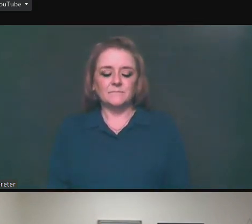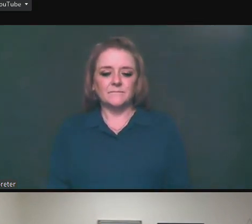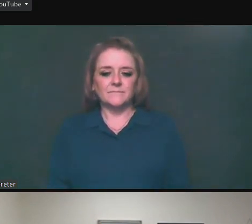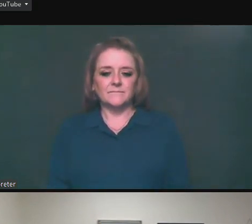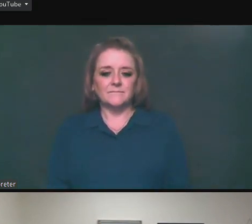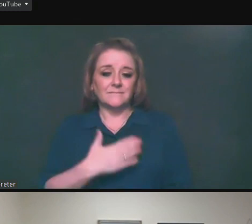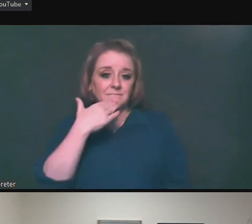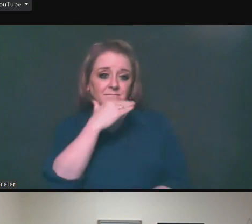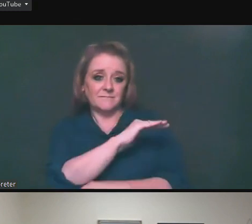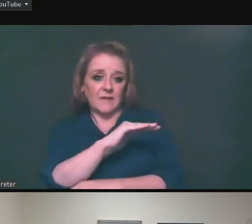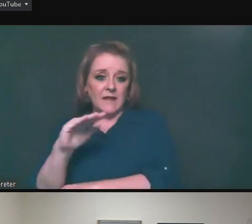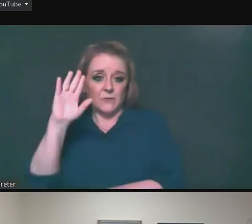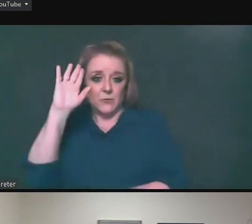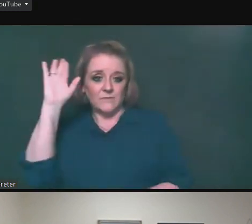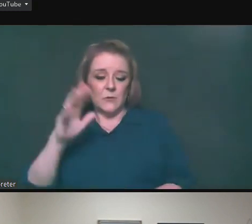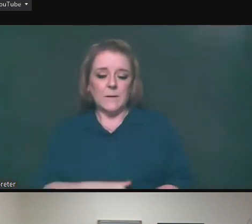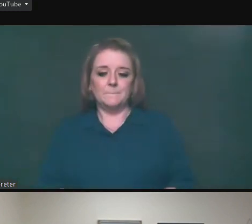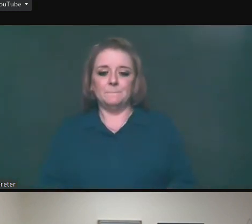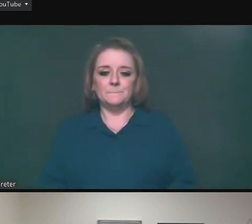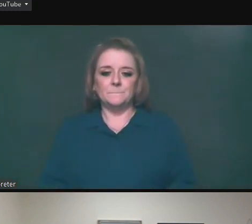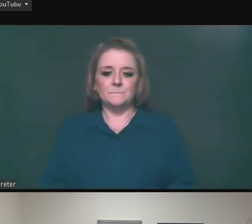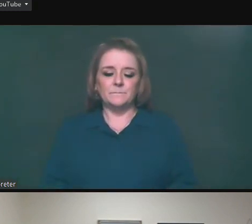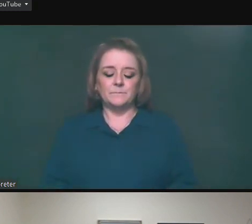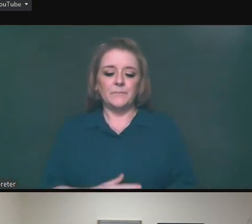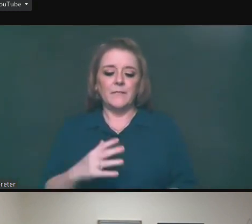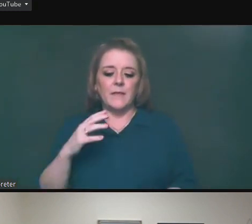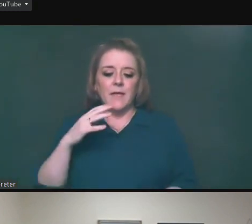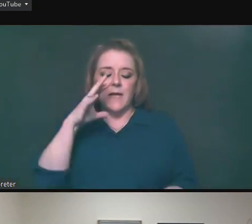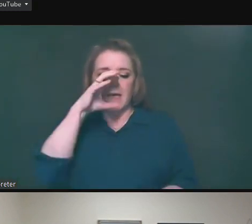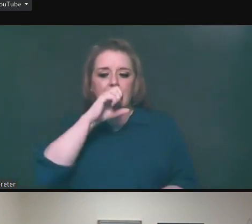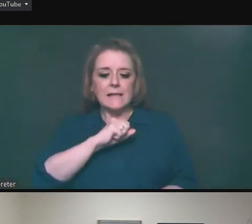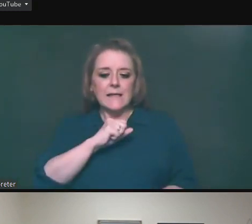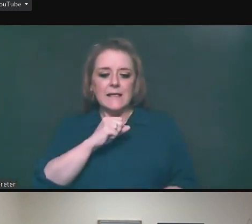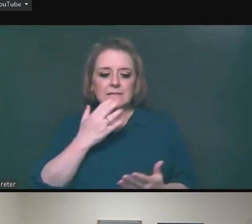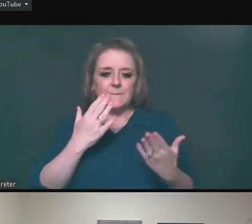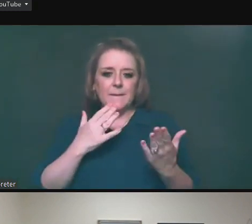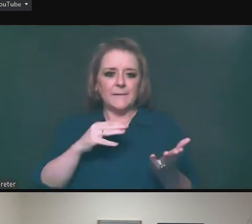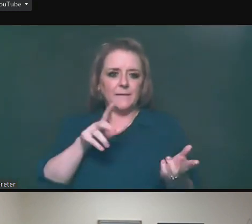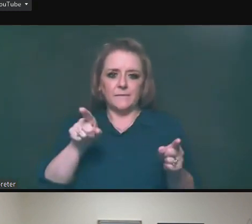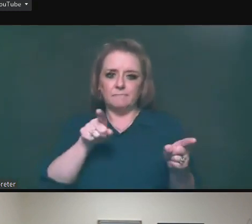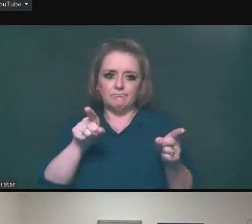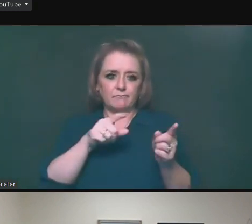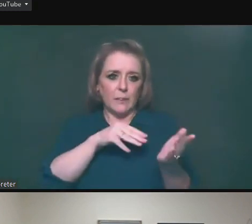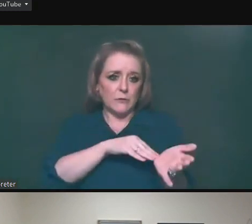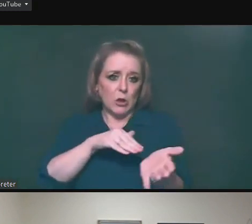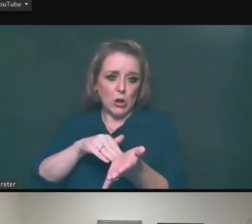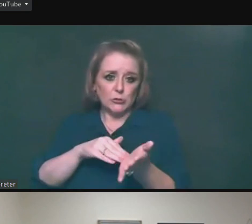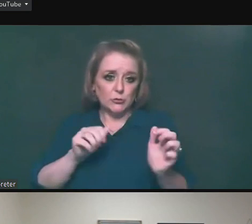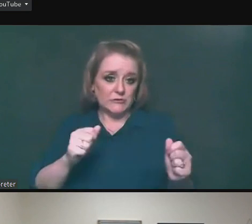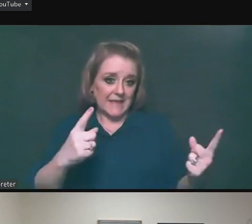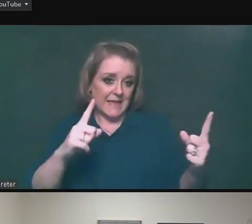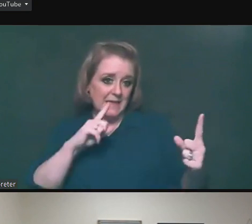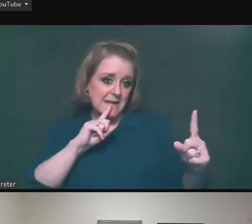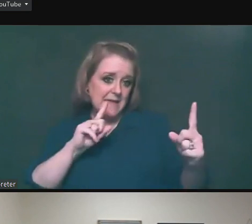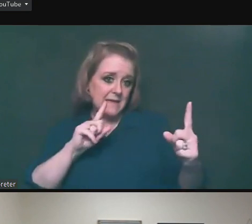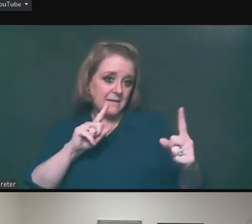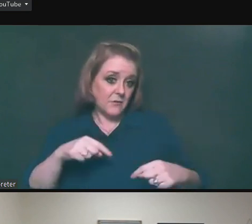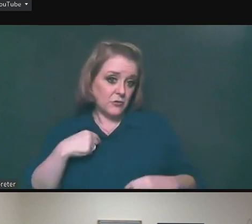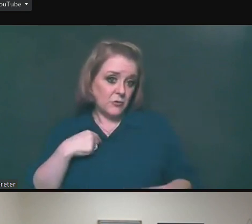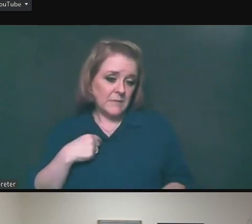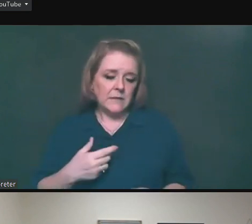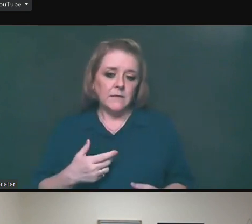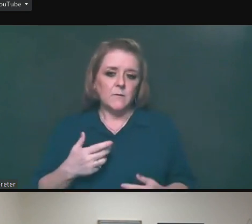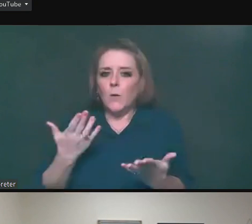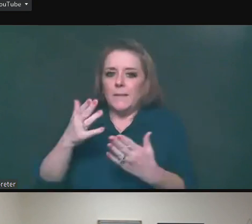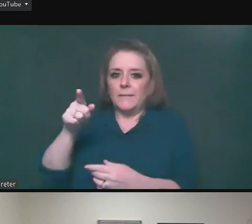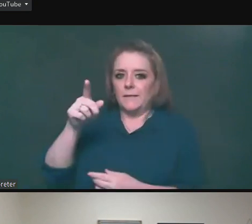Good afternoon, everybody. I guess maybe the doctors can answer this question, maybe